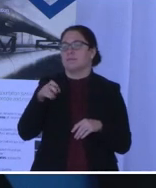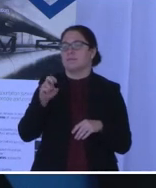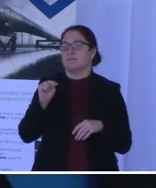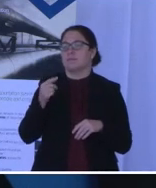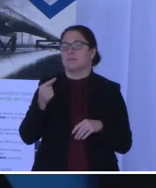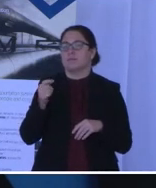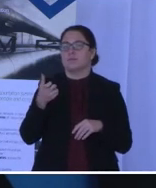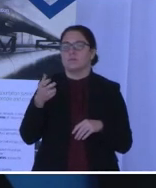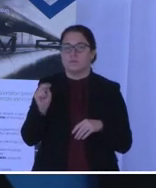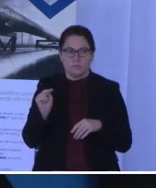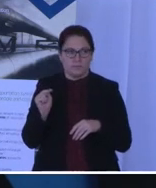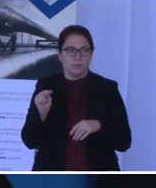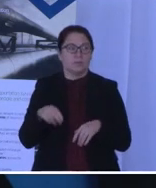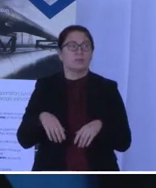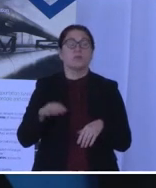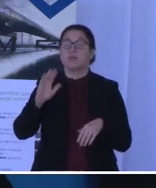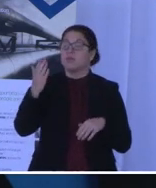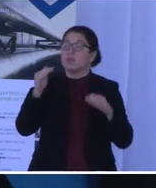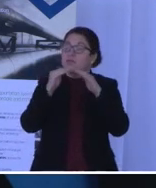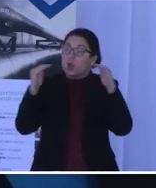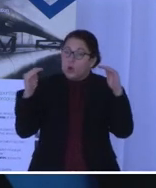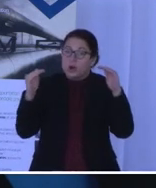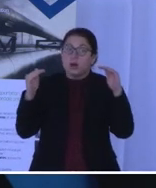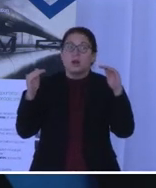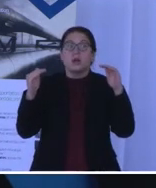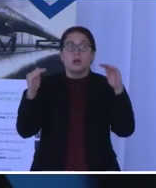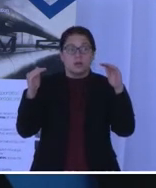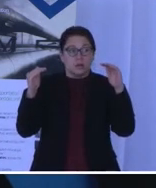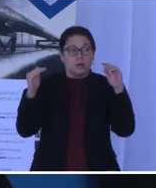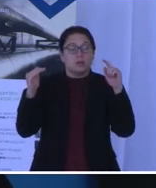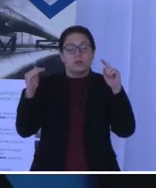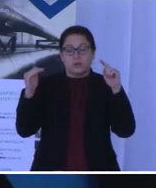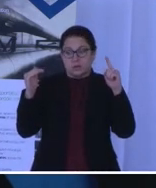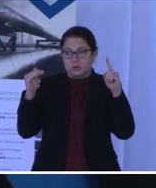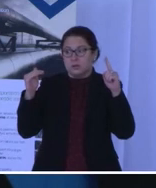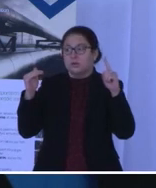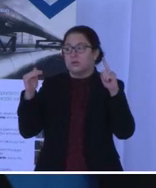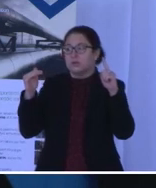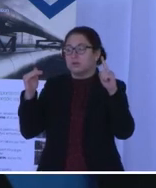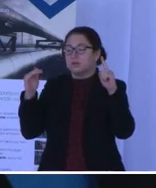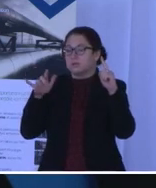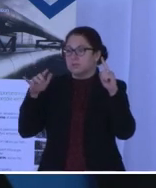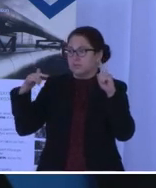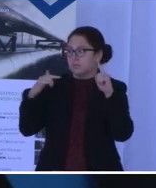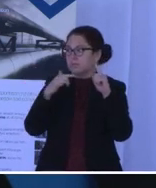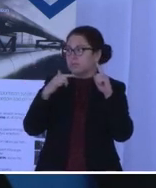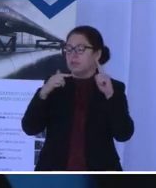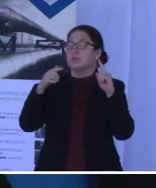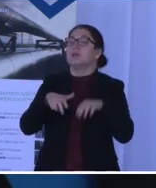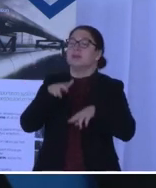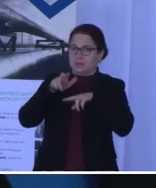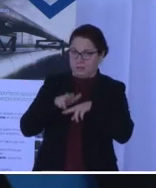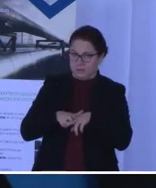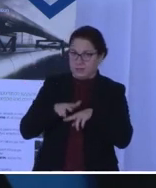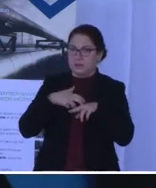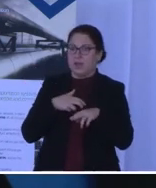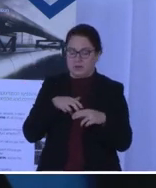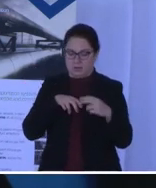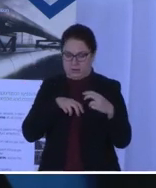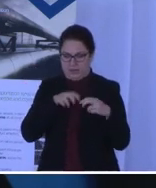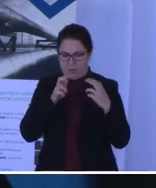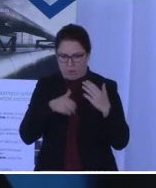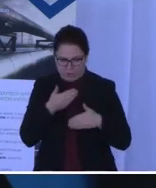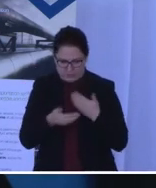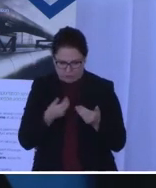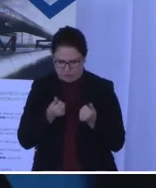fifth floor, with an old friend, Bob Mueller, who was the new FBI director, we sat down and began the process of trying